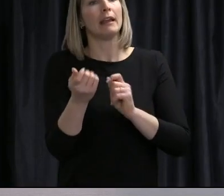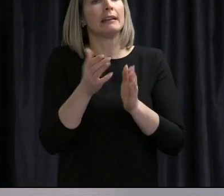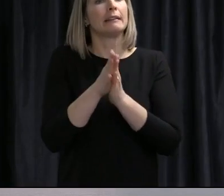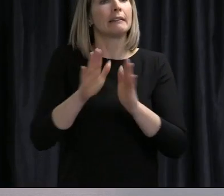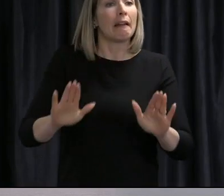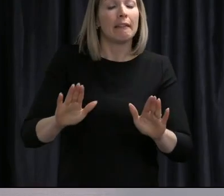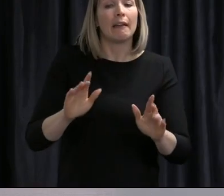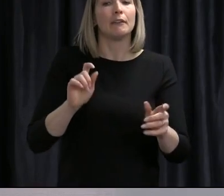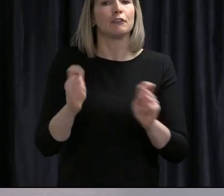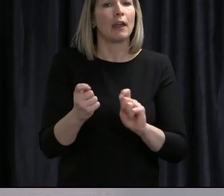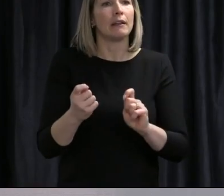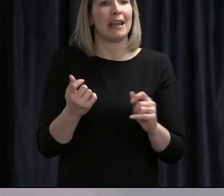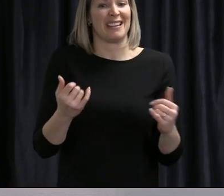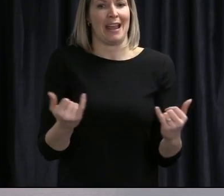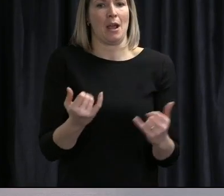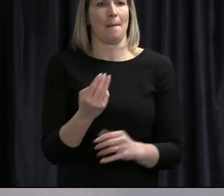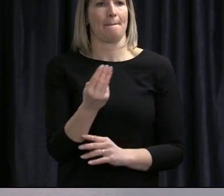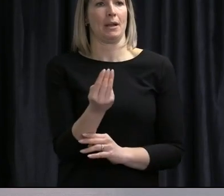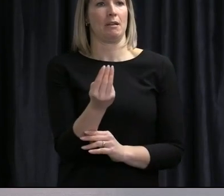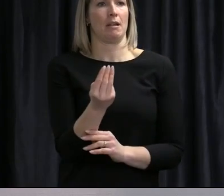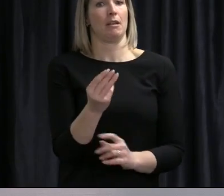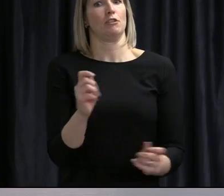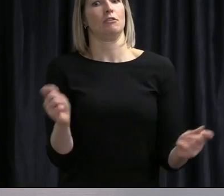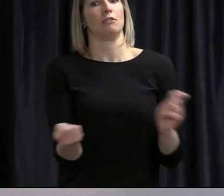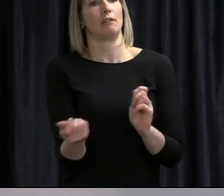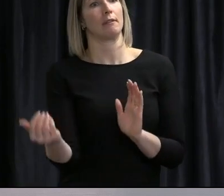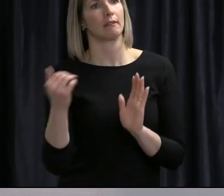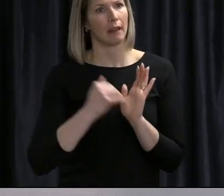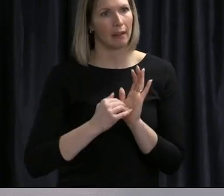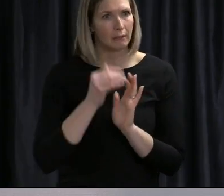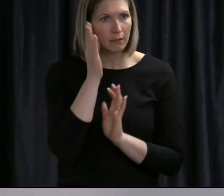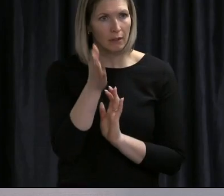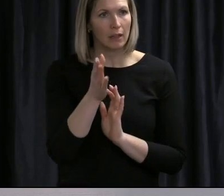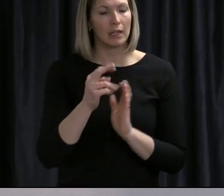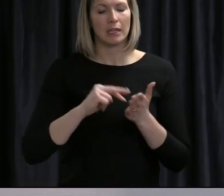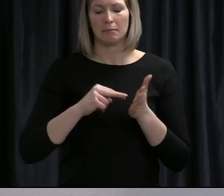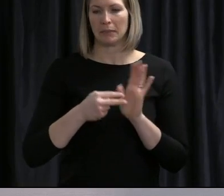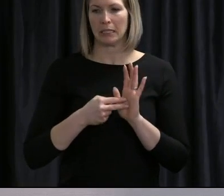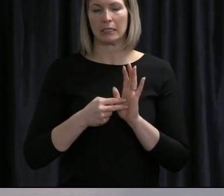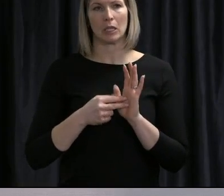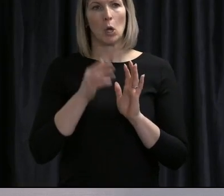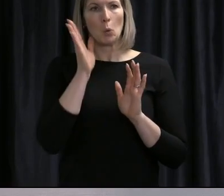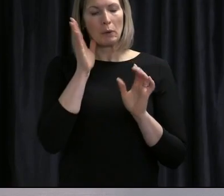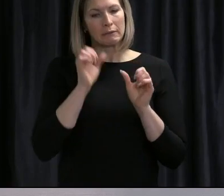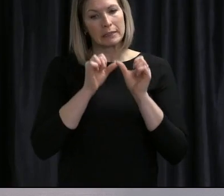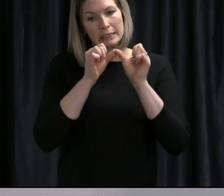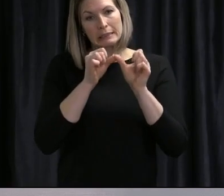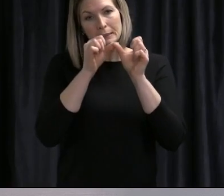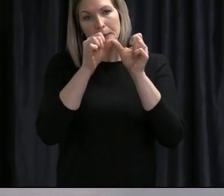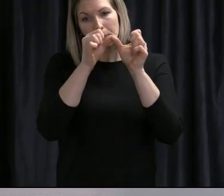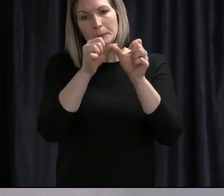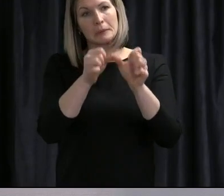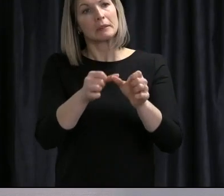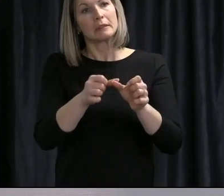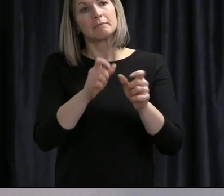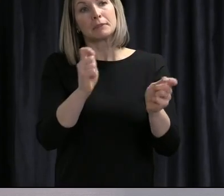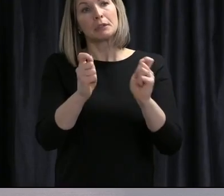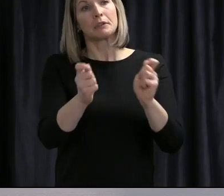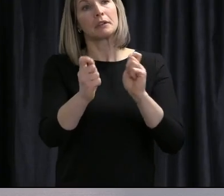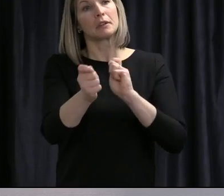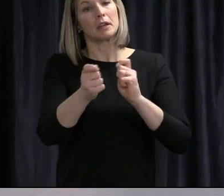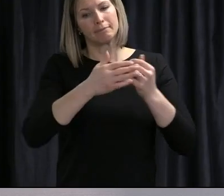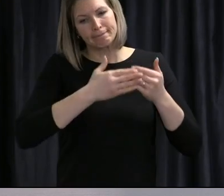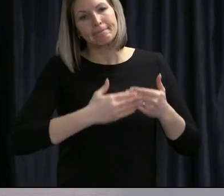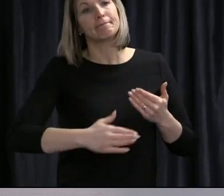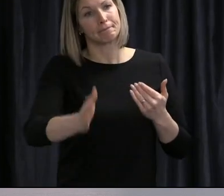next hours and days that this will continue to evolve. I don't think it would be surprising on any of us. We can